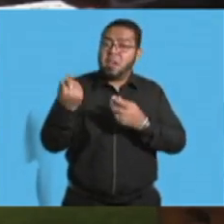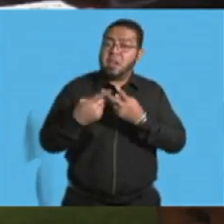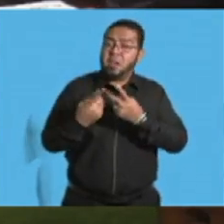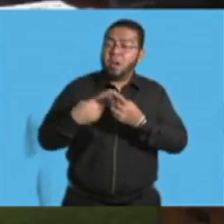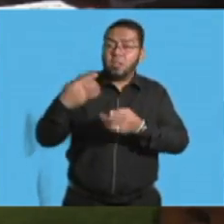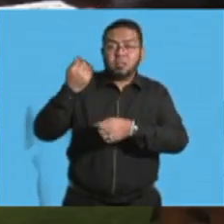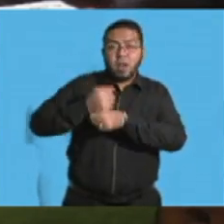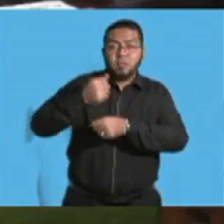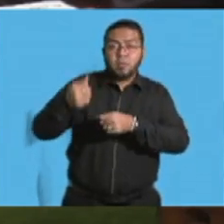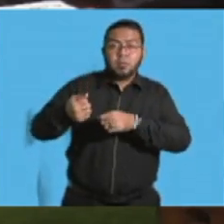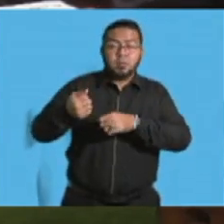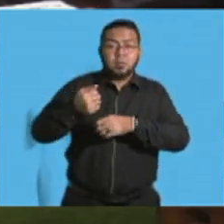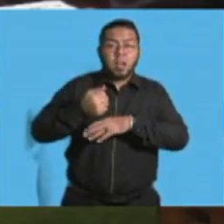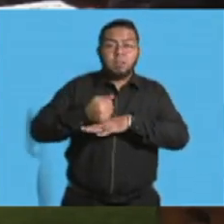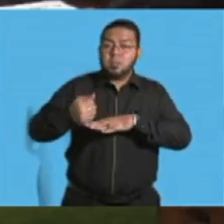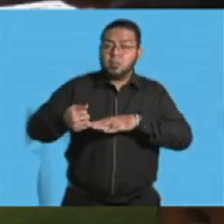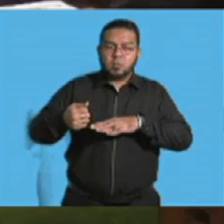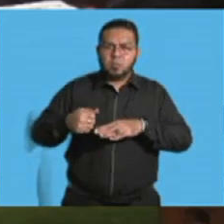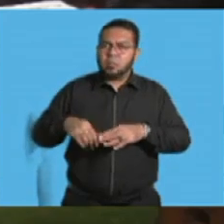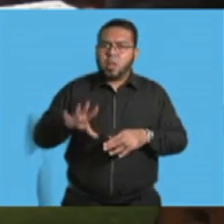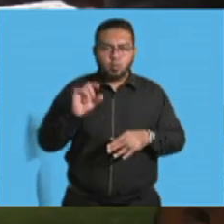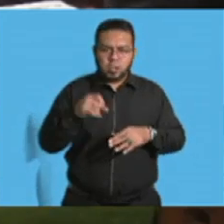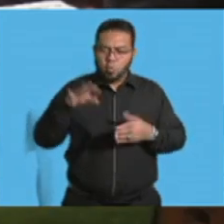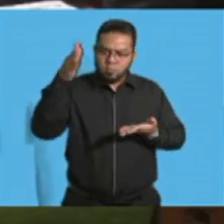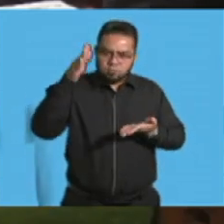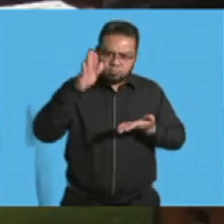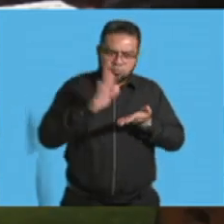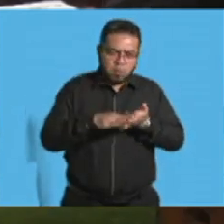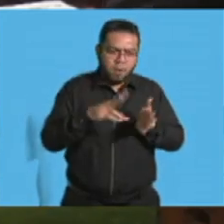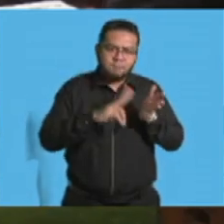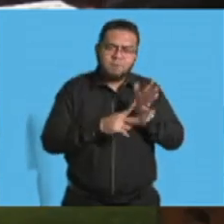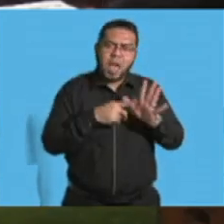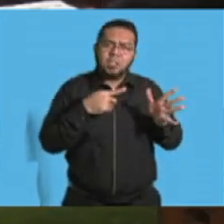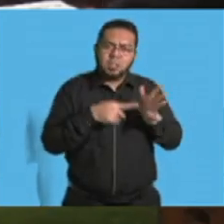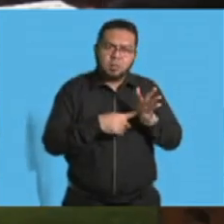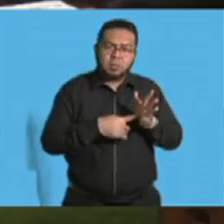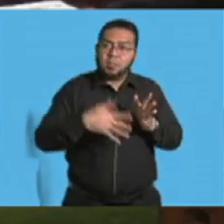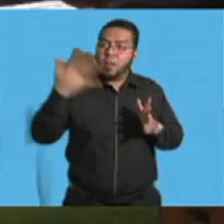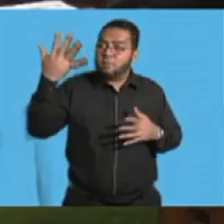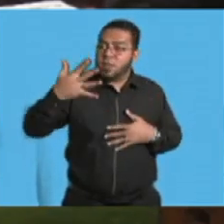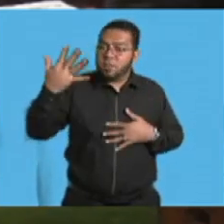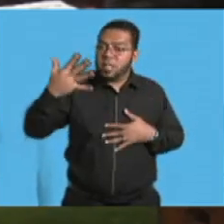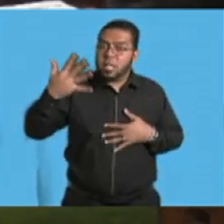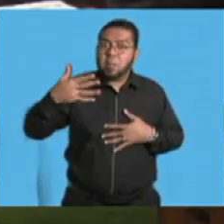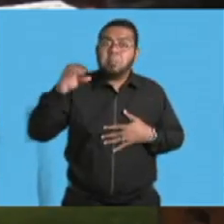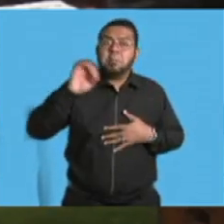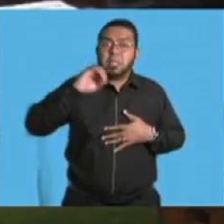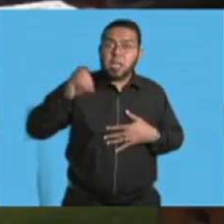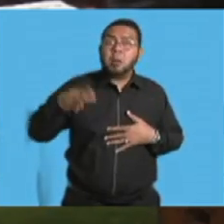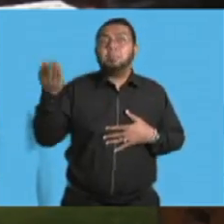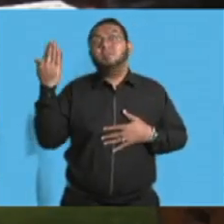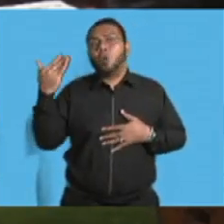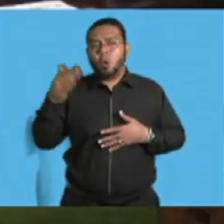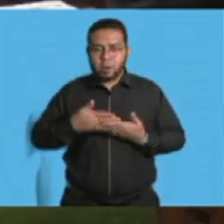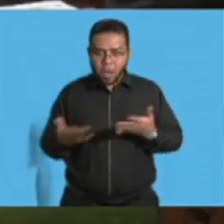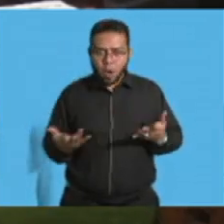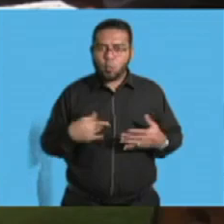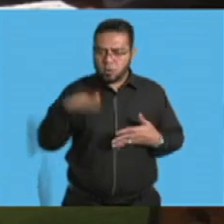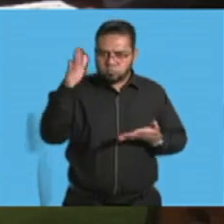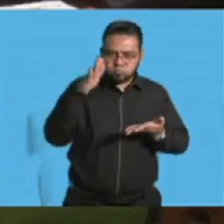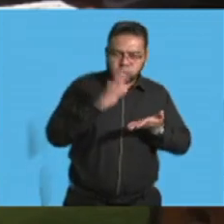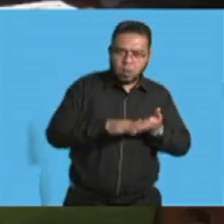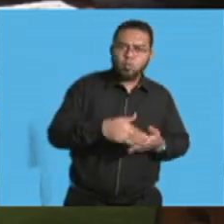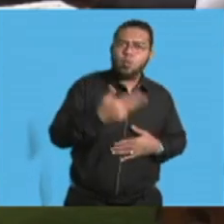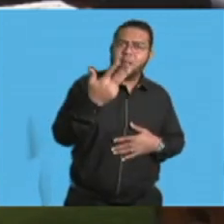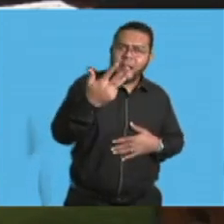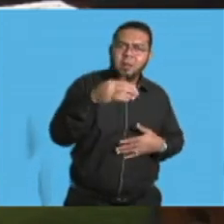in fact, decreased VAT. They don't mention that. We've decreased VAT from 15% to 9%. Madam Speaker,